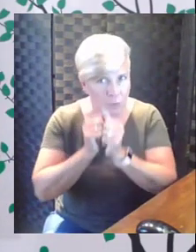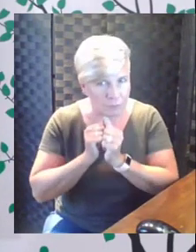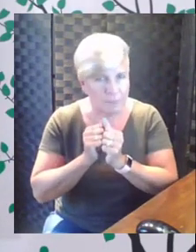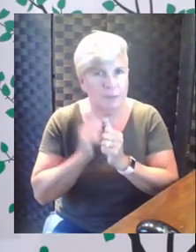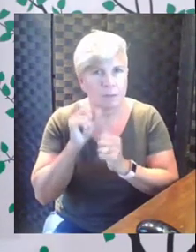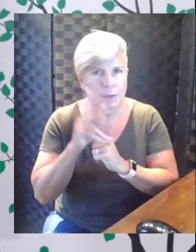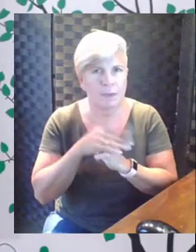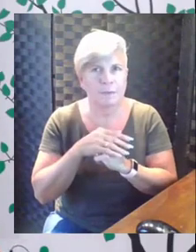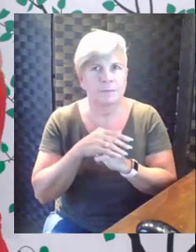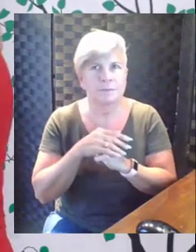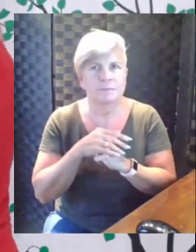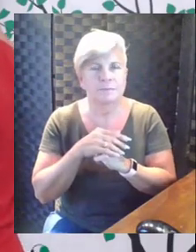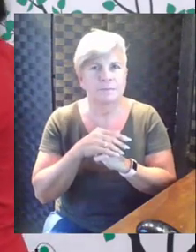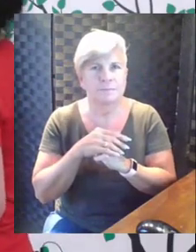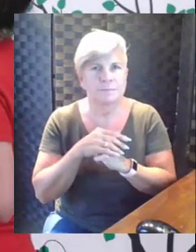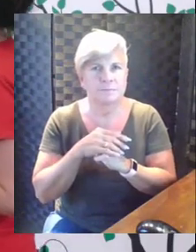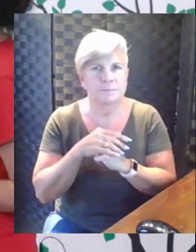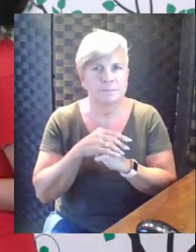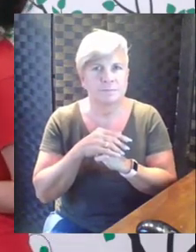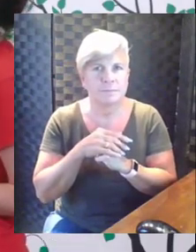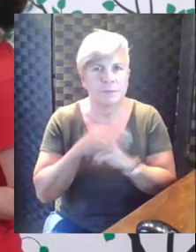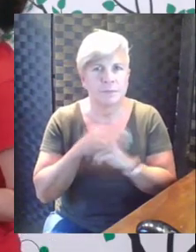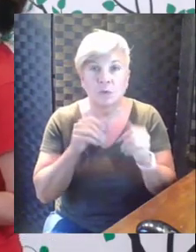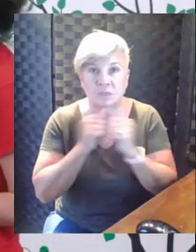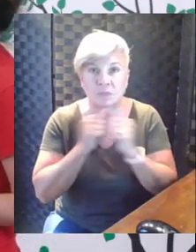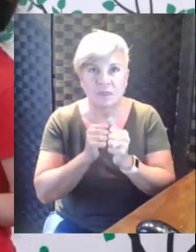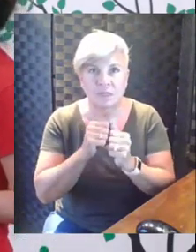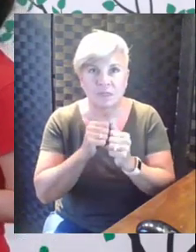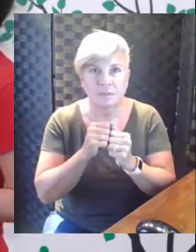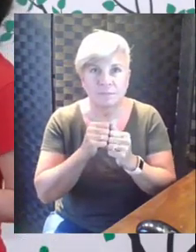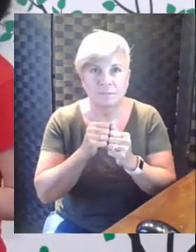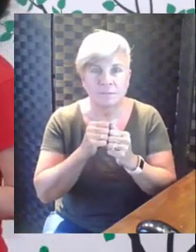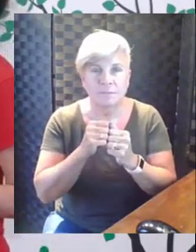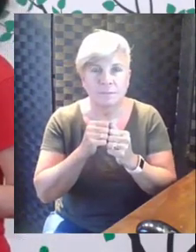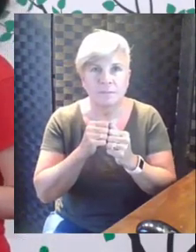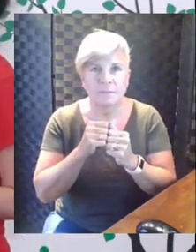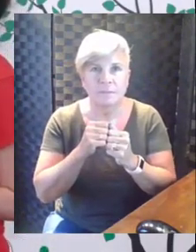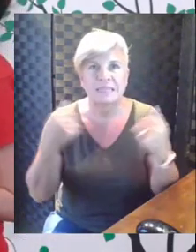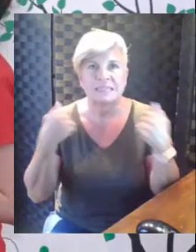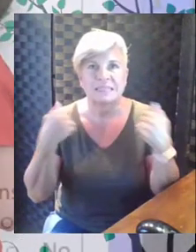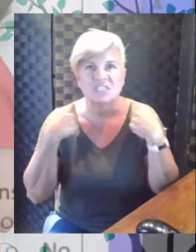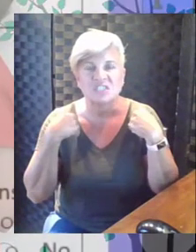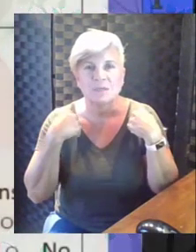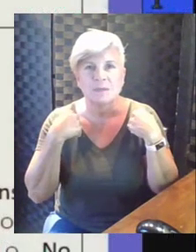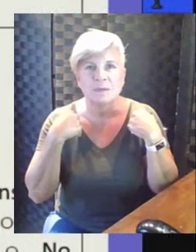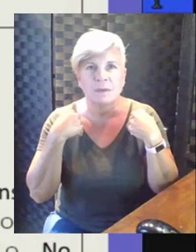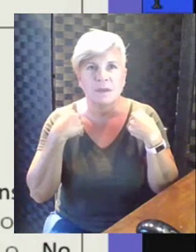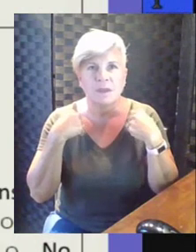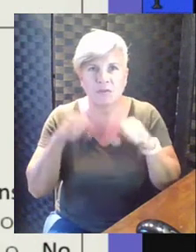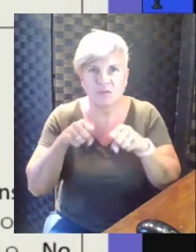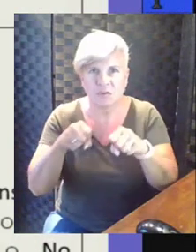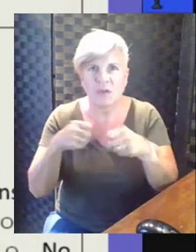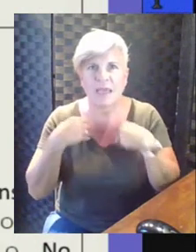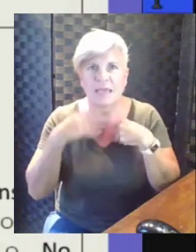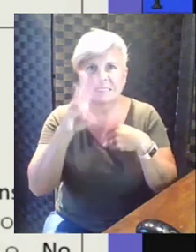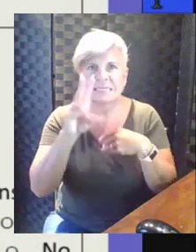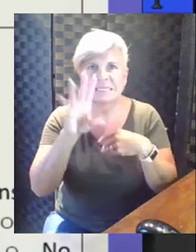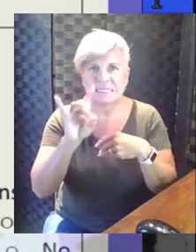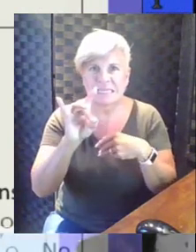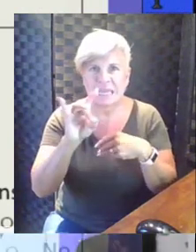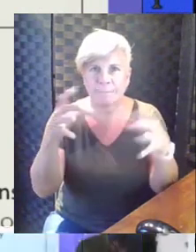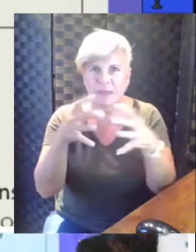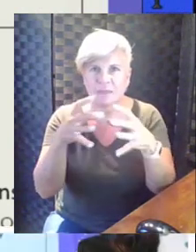me, okay? We're going to do this one together. The gym cart holds 68 basketballs. The students picked up